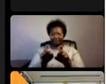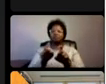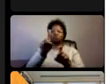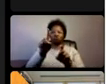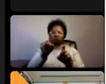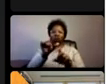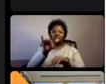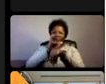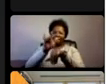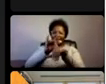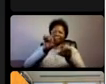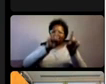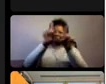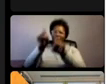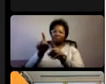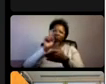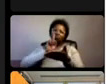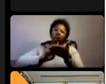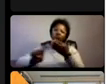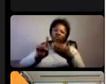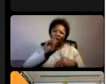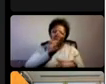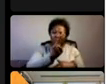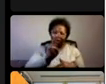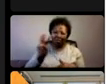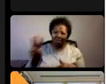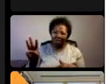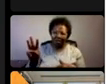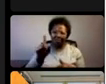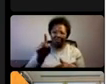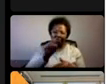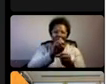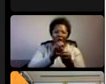can go to the website